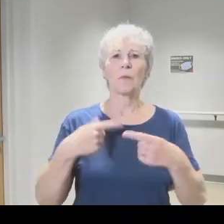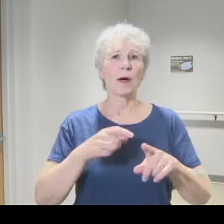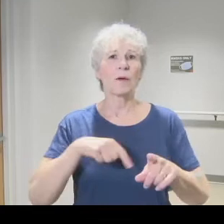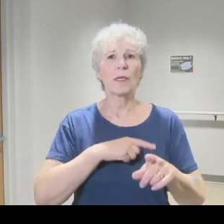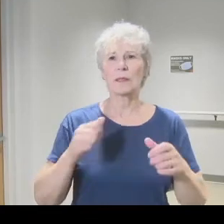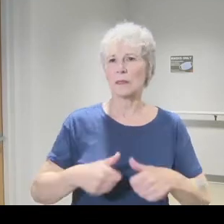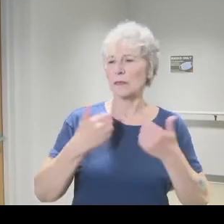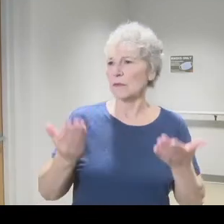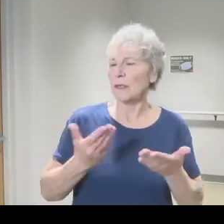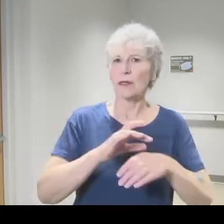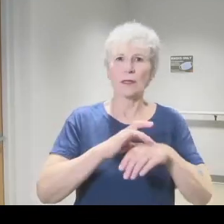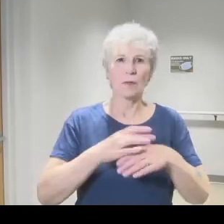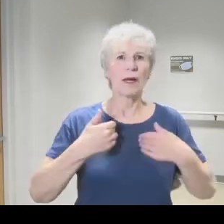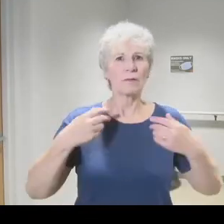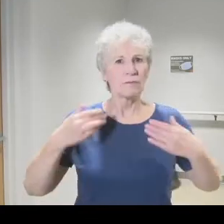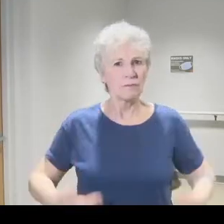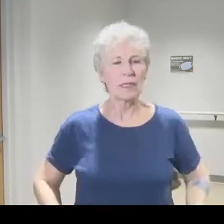have physical pains.